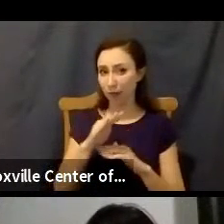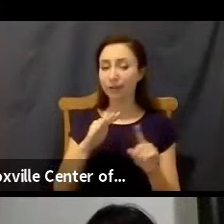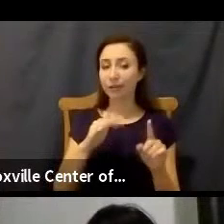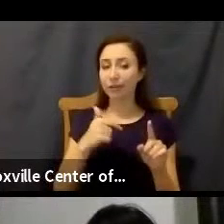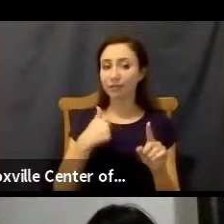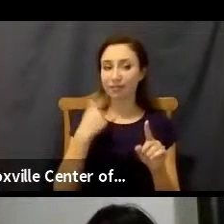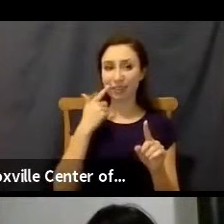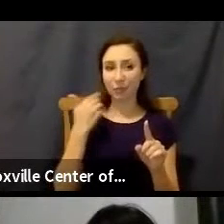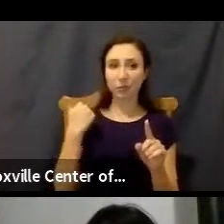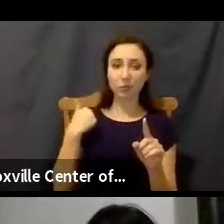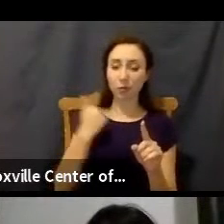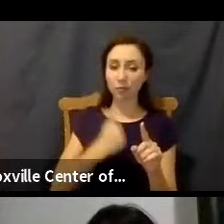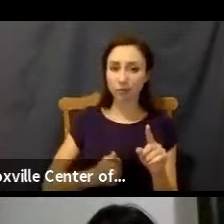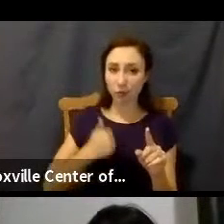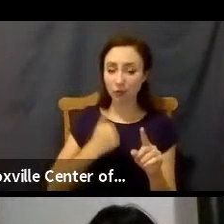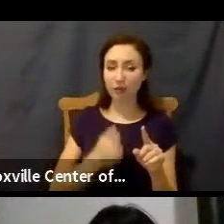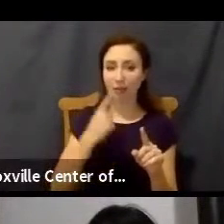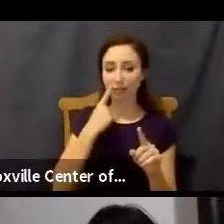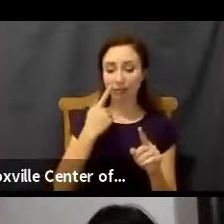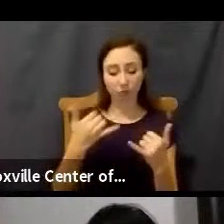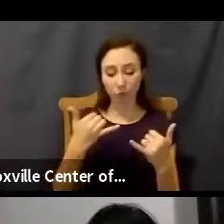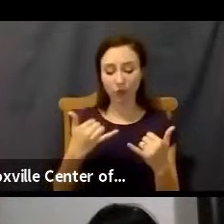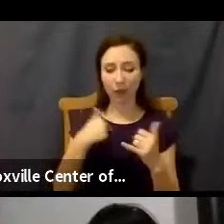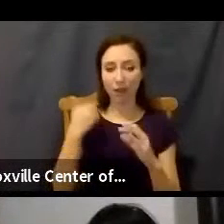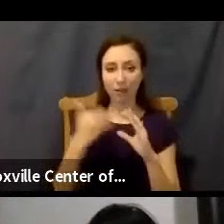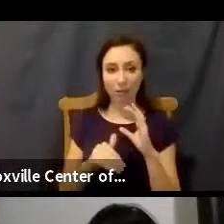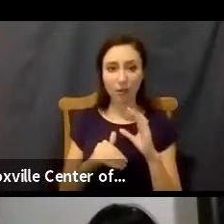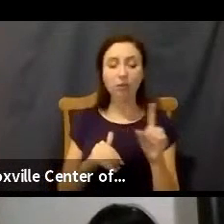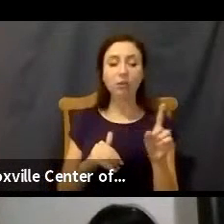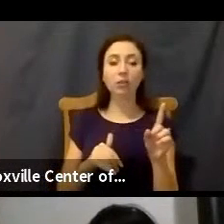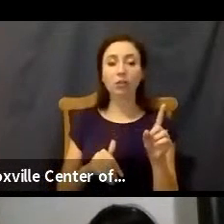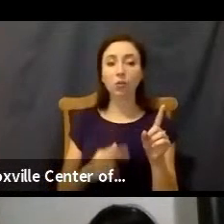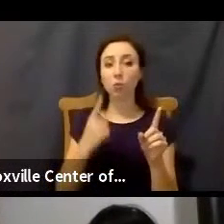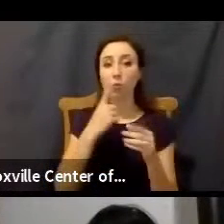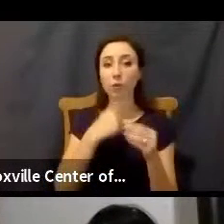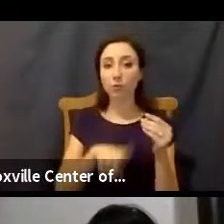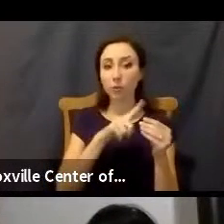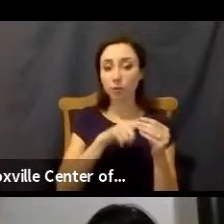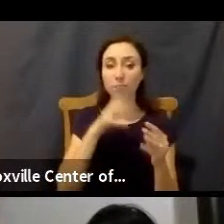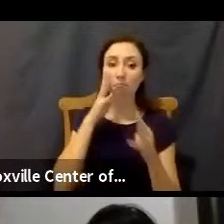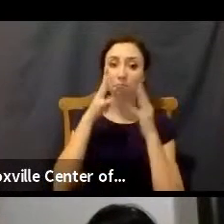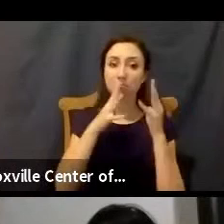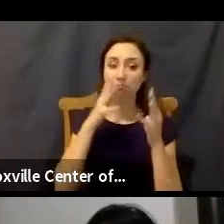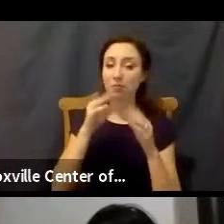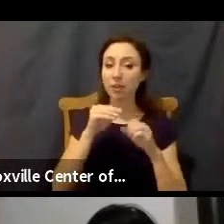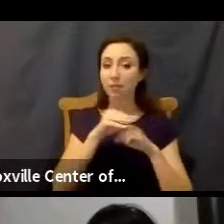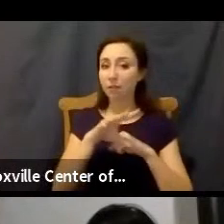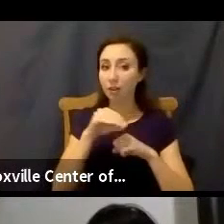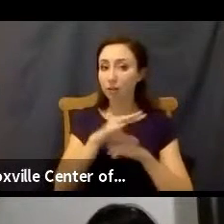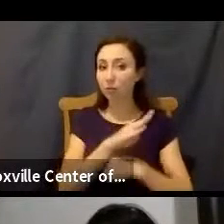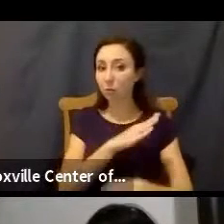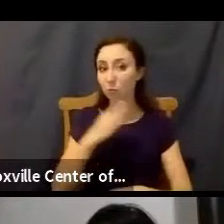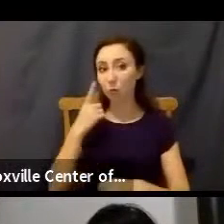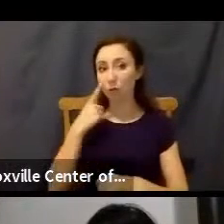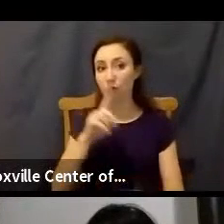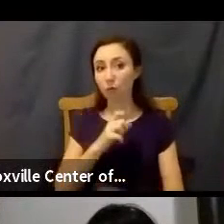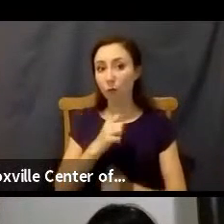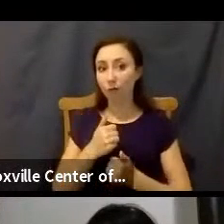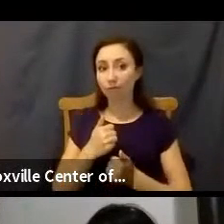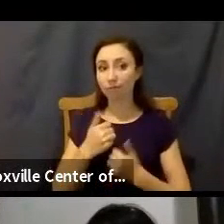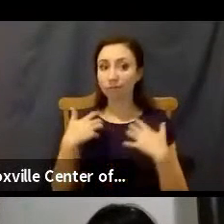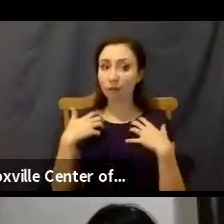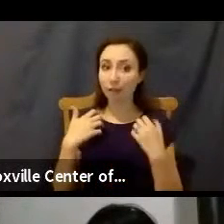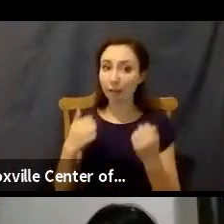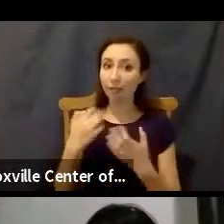that earlier, and I apologize for just doing that today. One is about creating an advisory board on health and